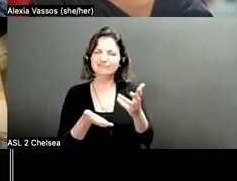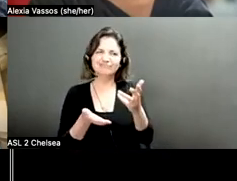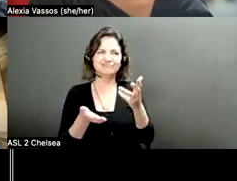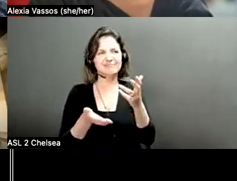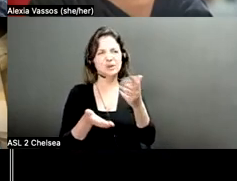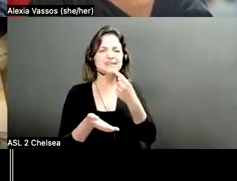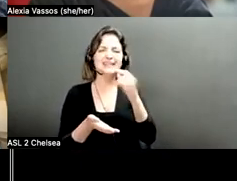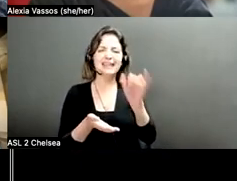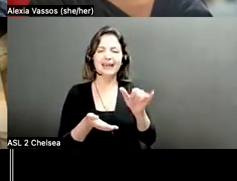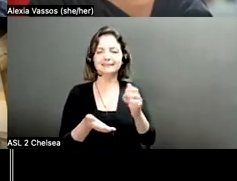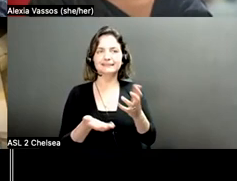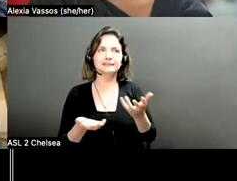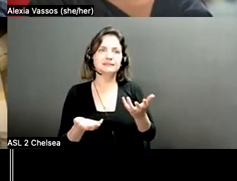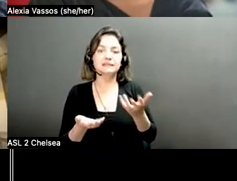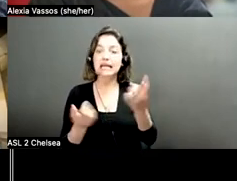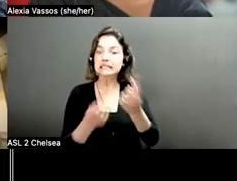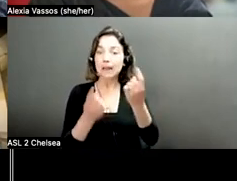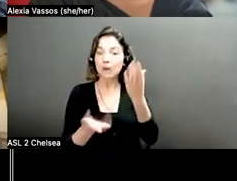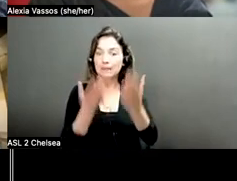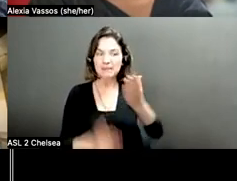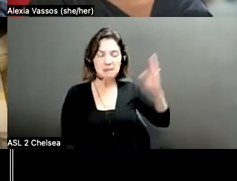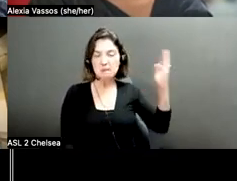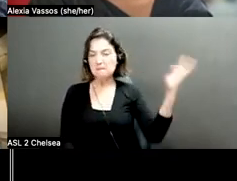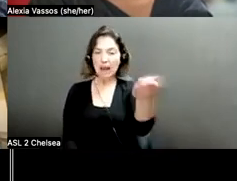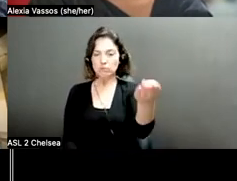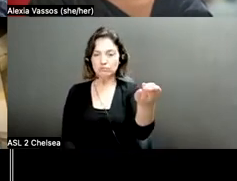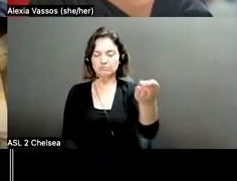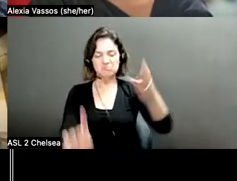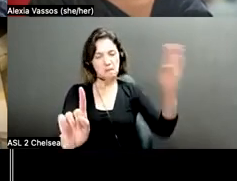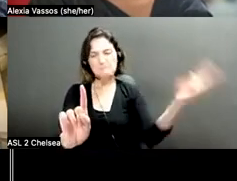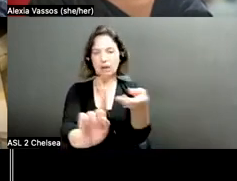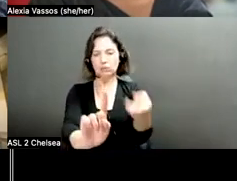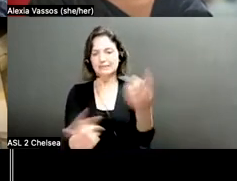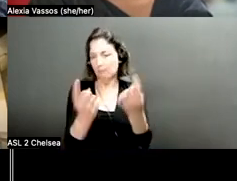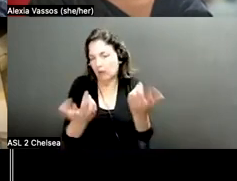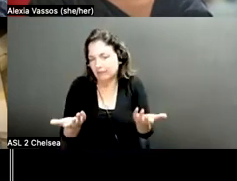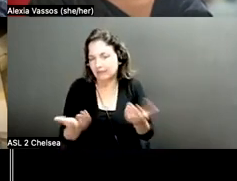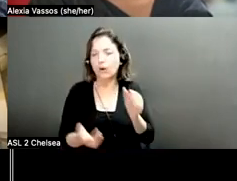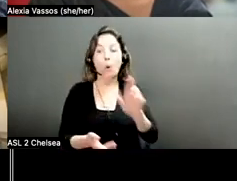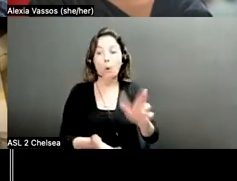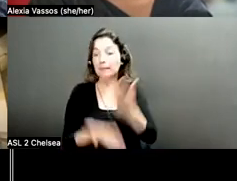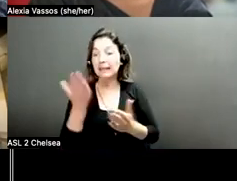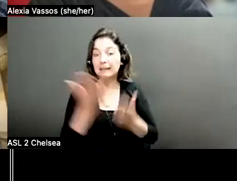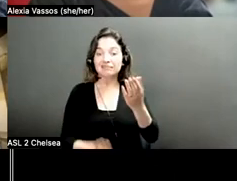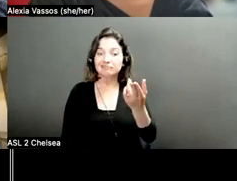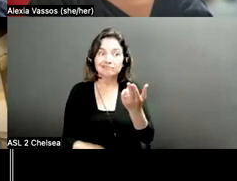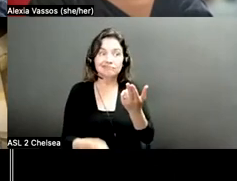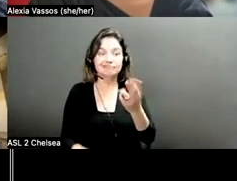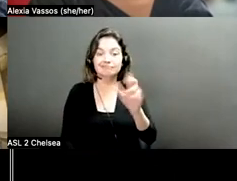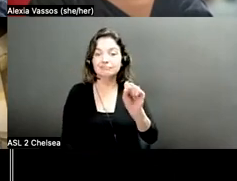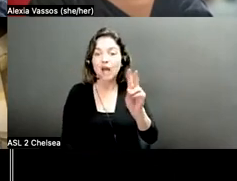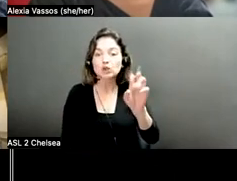either somebody chopping somebody with their hand or using a sword or a baton or something like